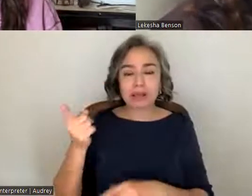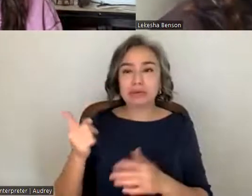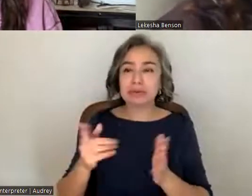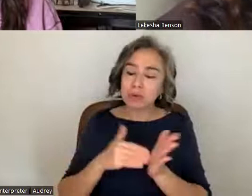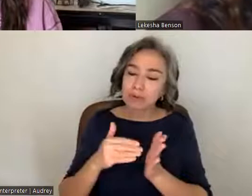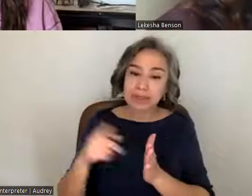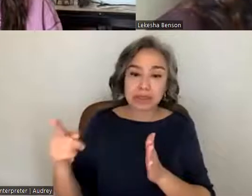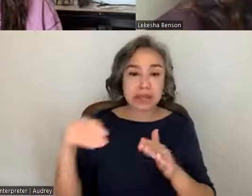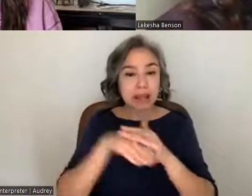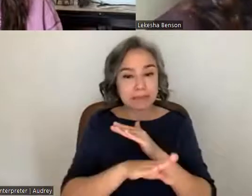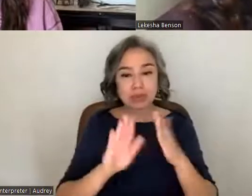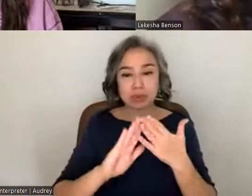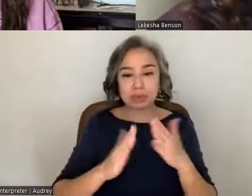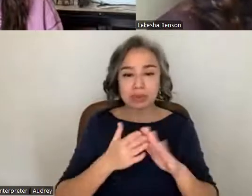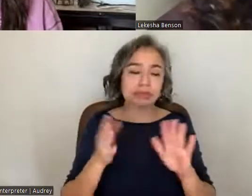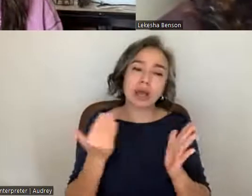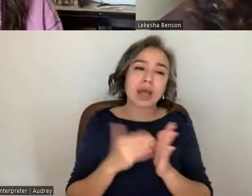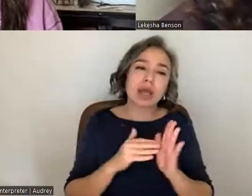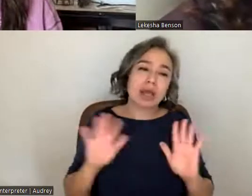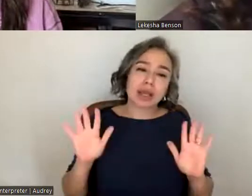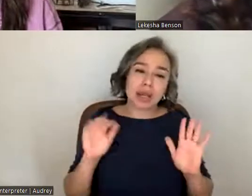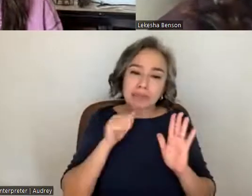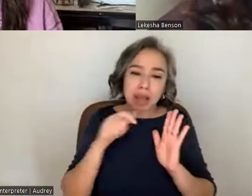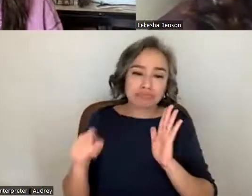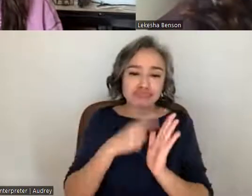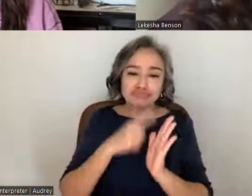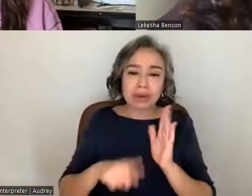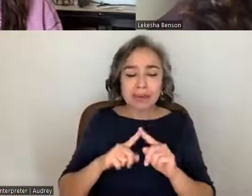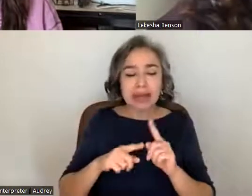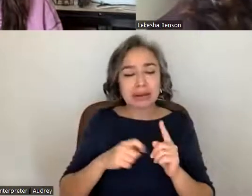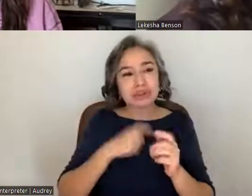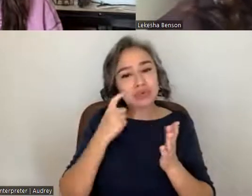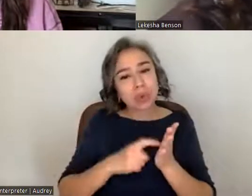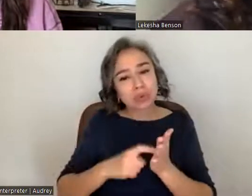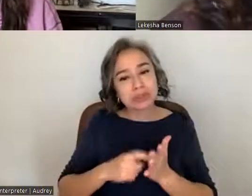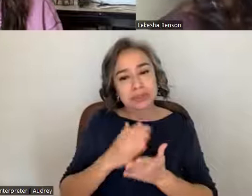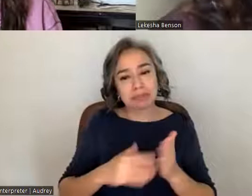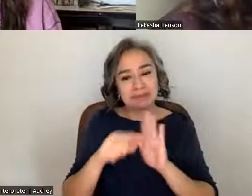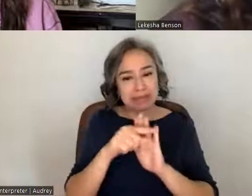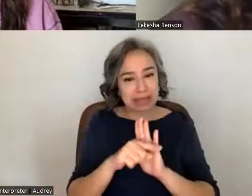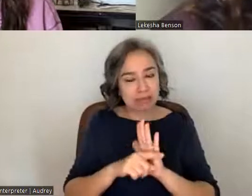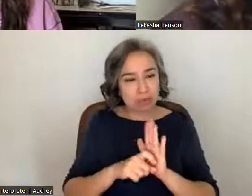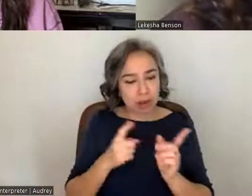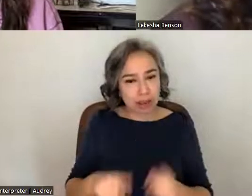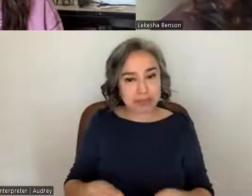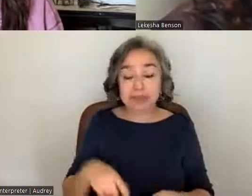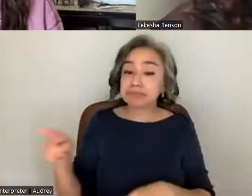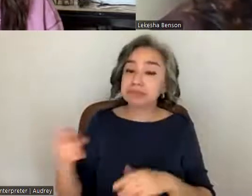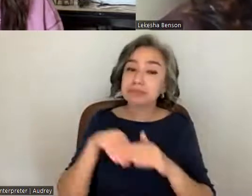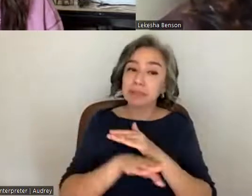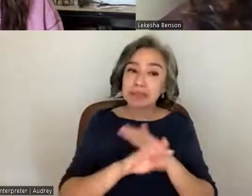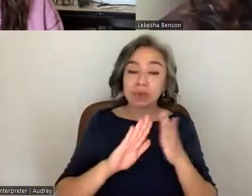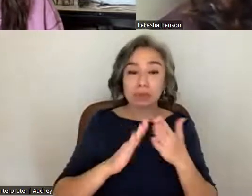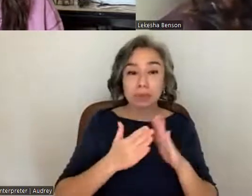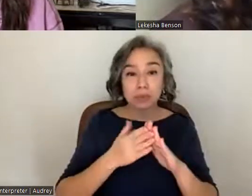community, and again, this is not me knocking it, this is just some of the negative observations I've had. You come into the community and you